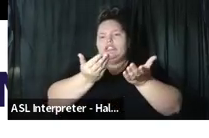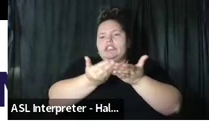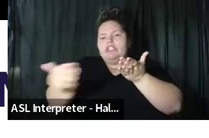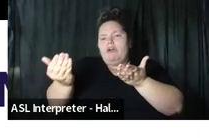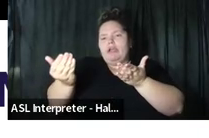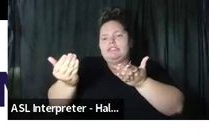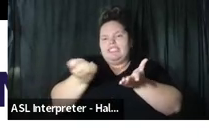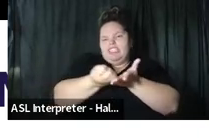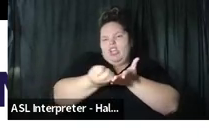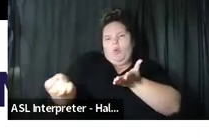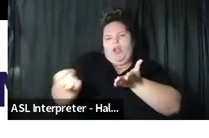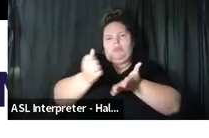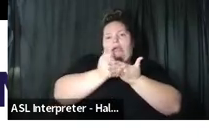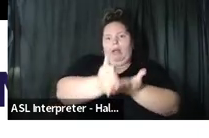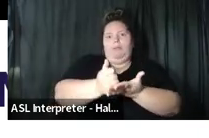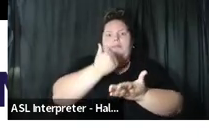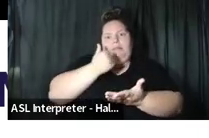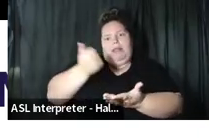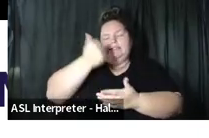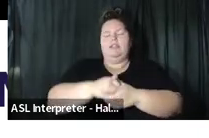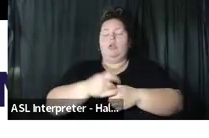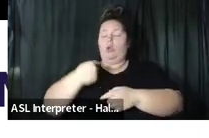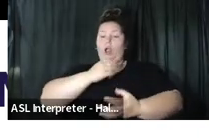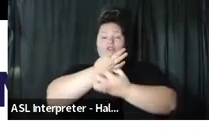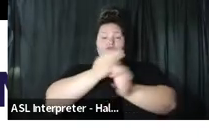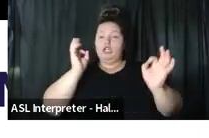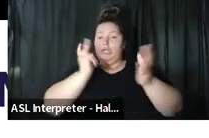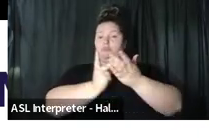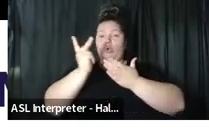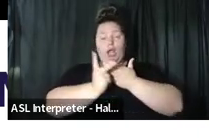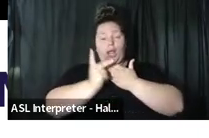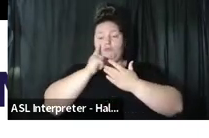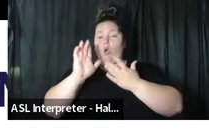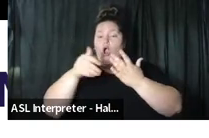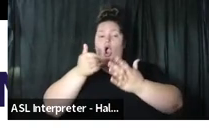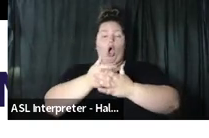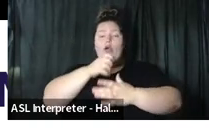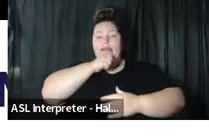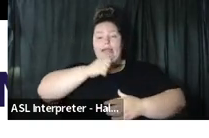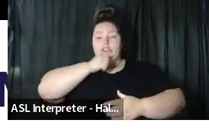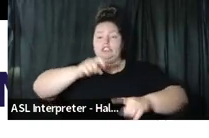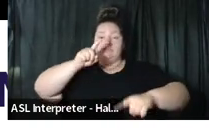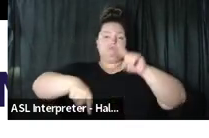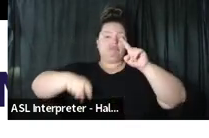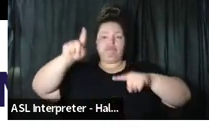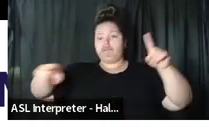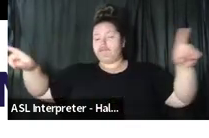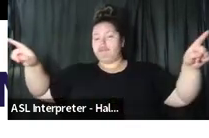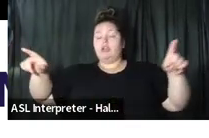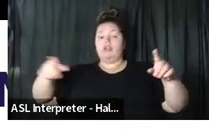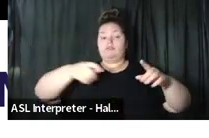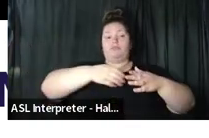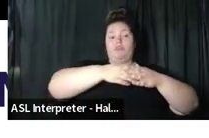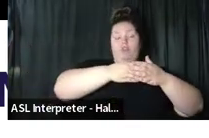And we are a free program for all ages, from infant to